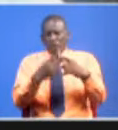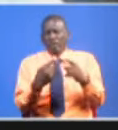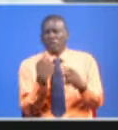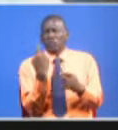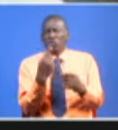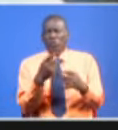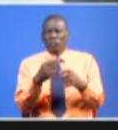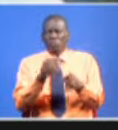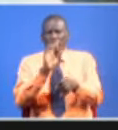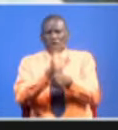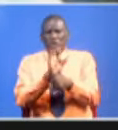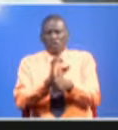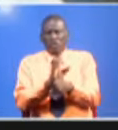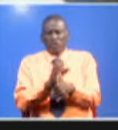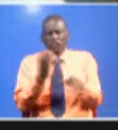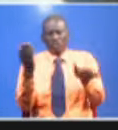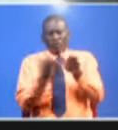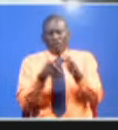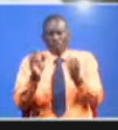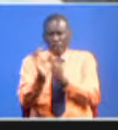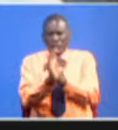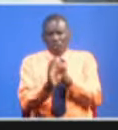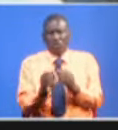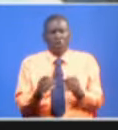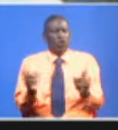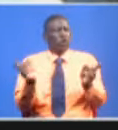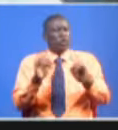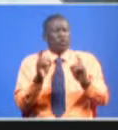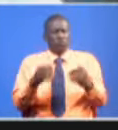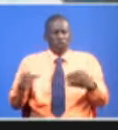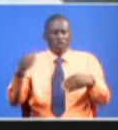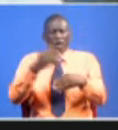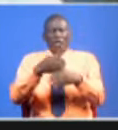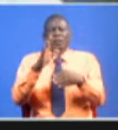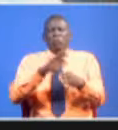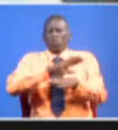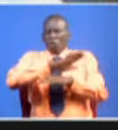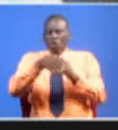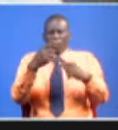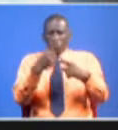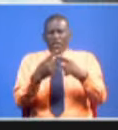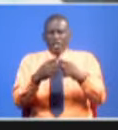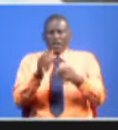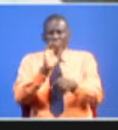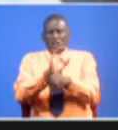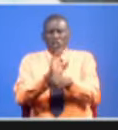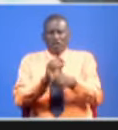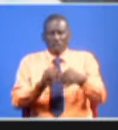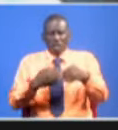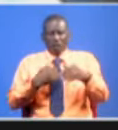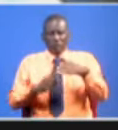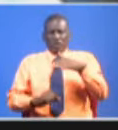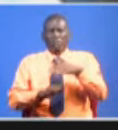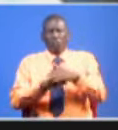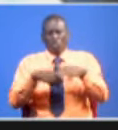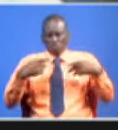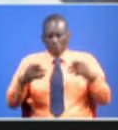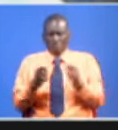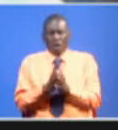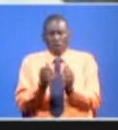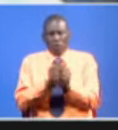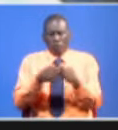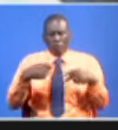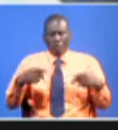the church's record in this country does not add up to all the years the church has stood for the people and with the